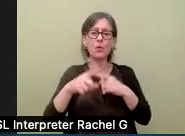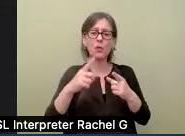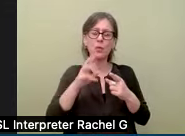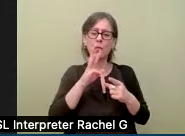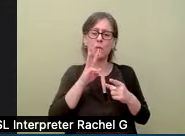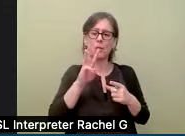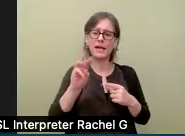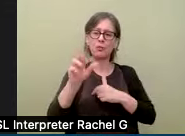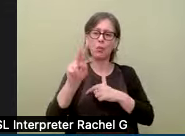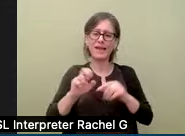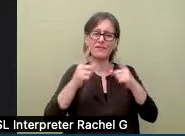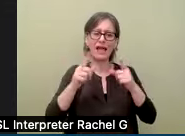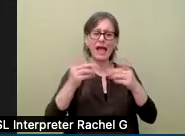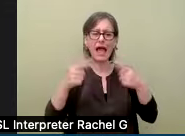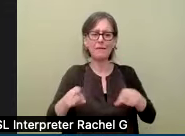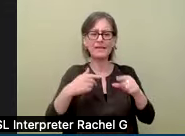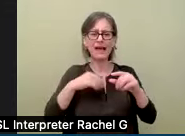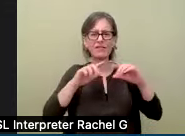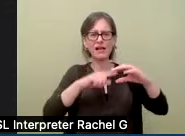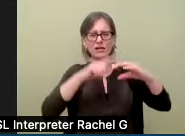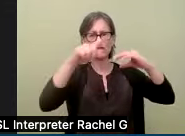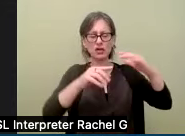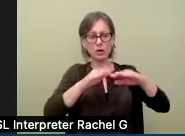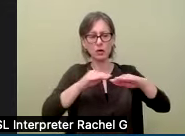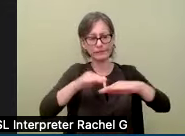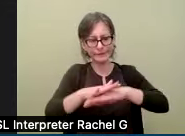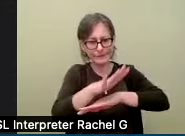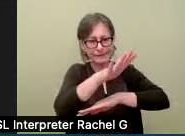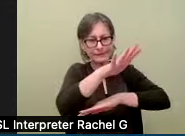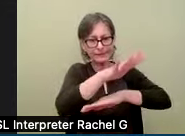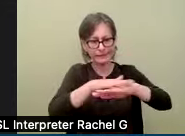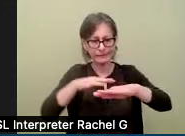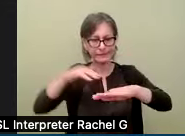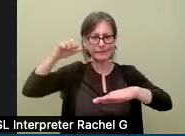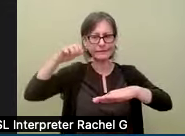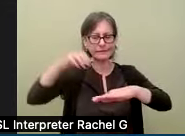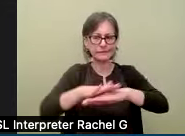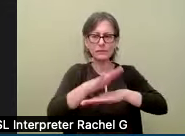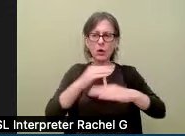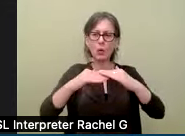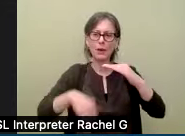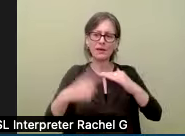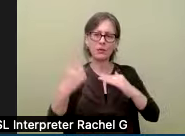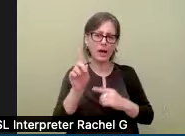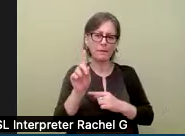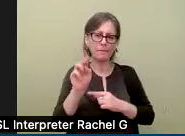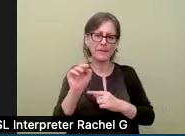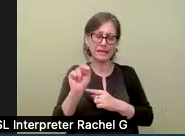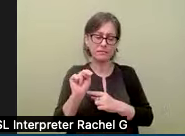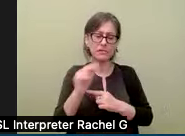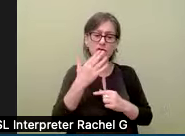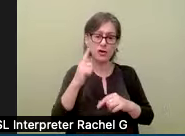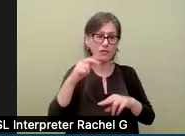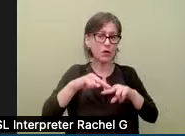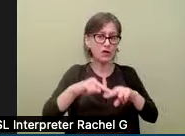these circular curling wave patterns. Water flows onshore and out in less than a minute. Regular waves are good for surfing,